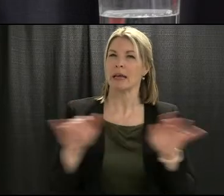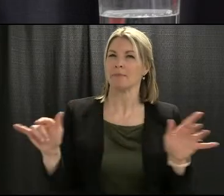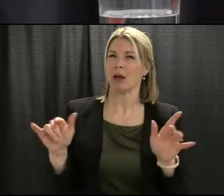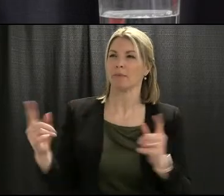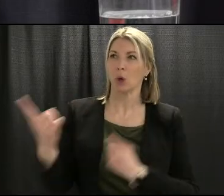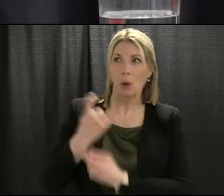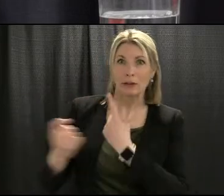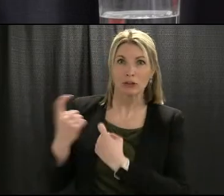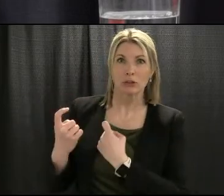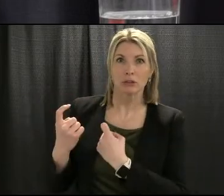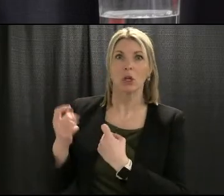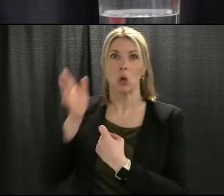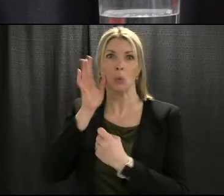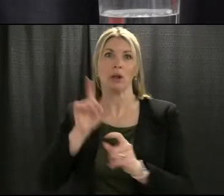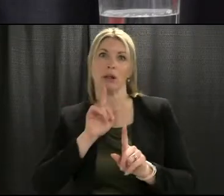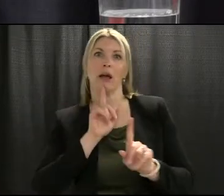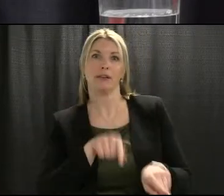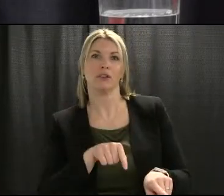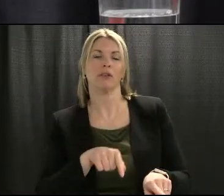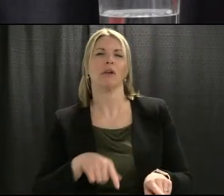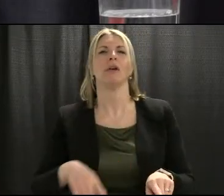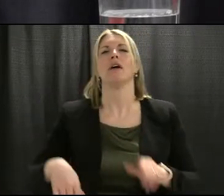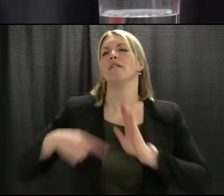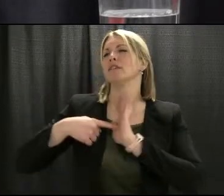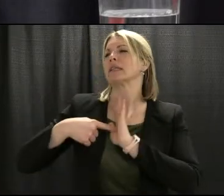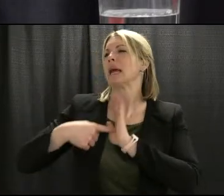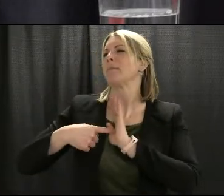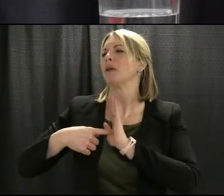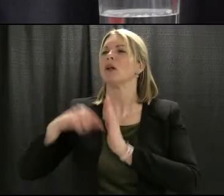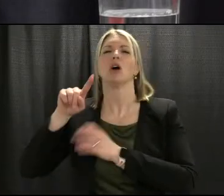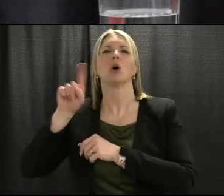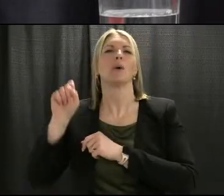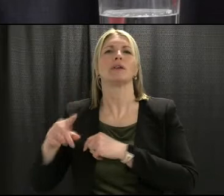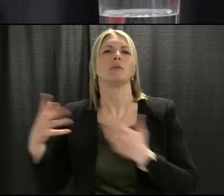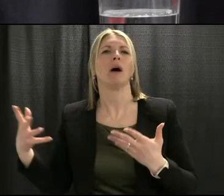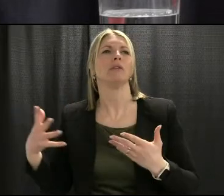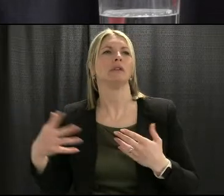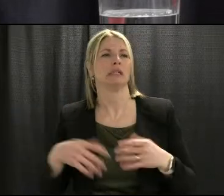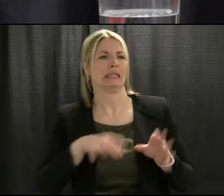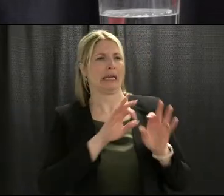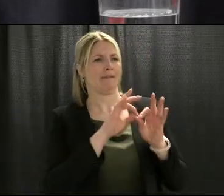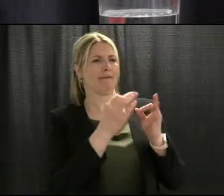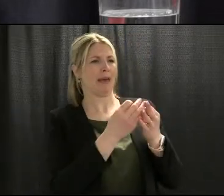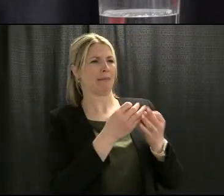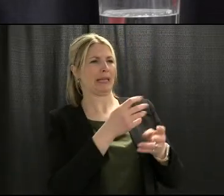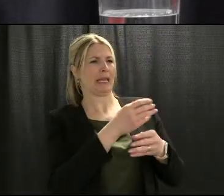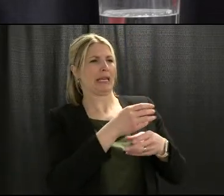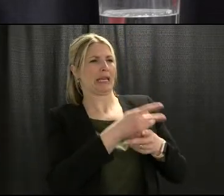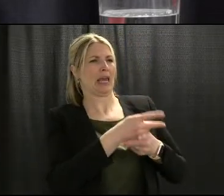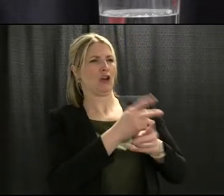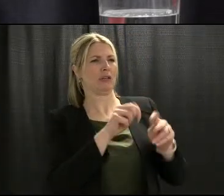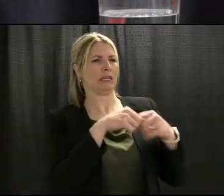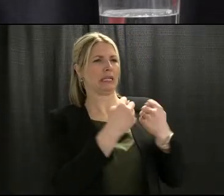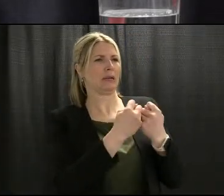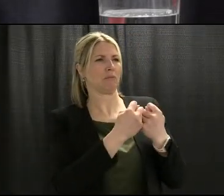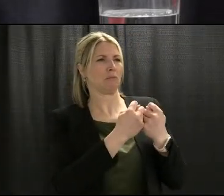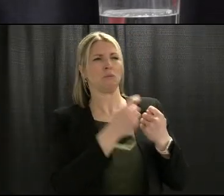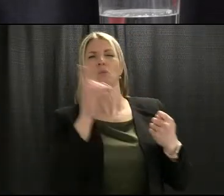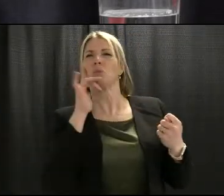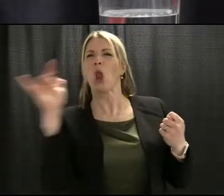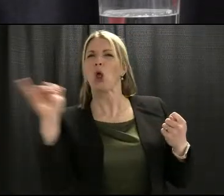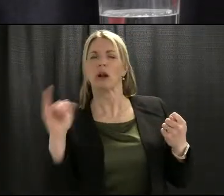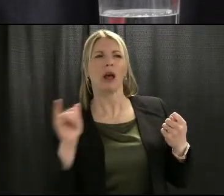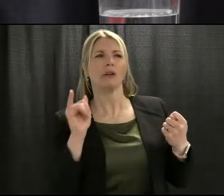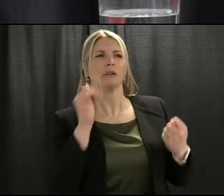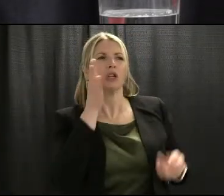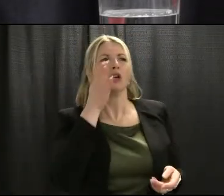to provide you with answers to questions like, what is the vision for these family care teams and how do they work? So you have a better understanding